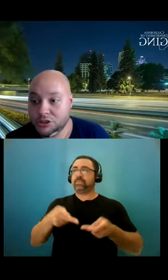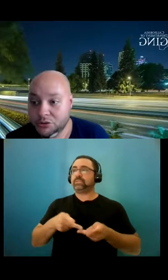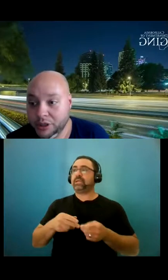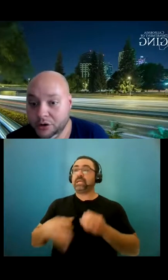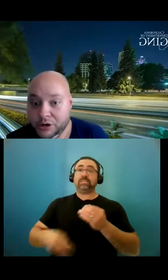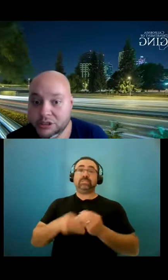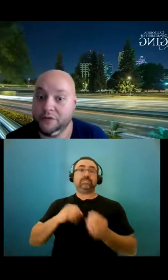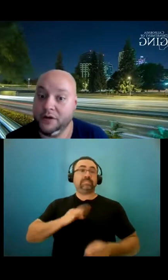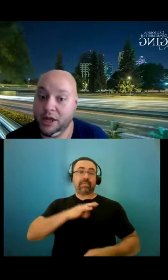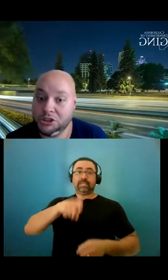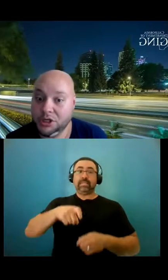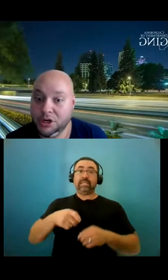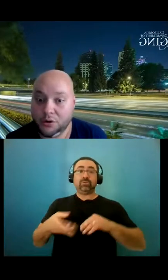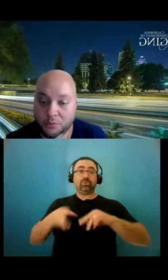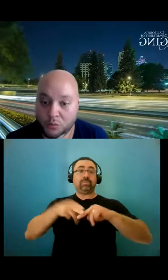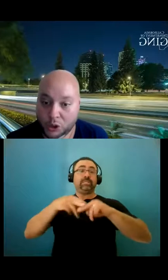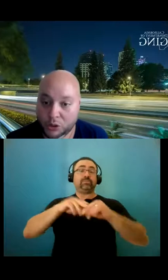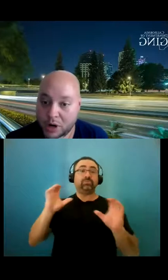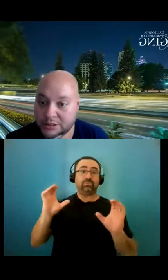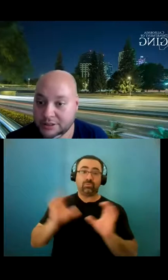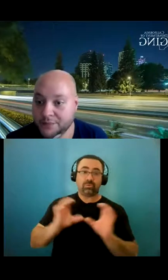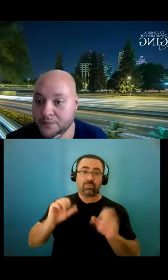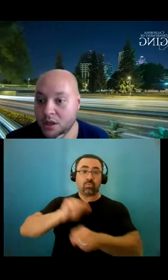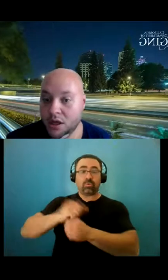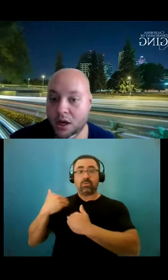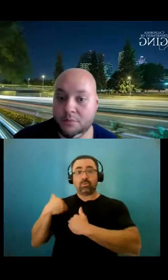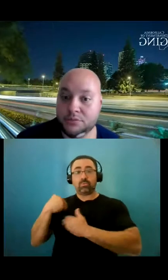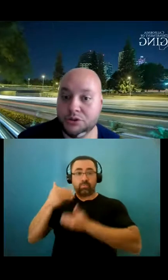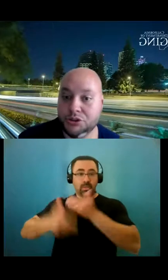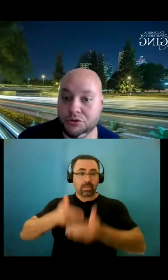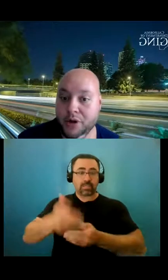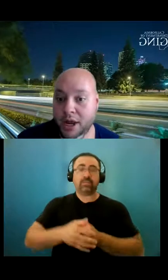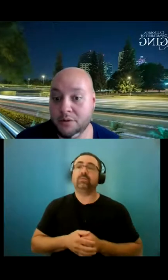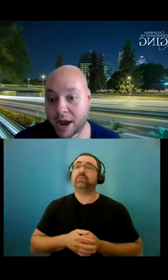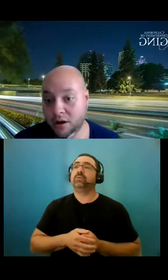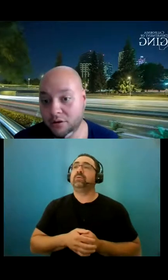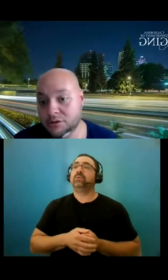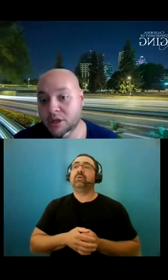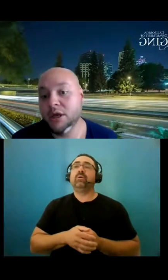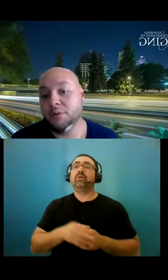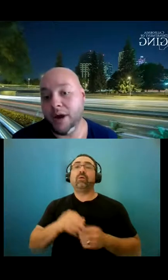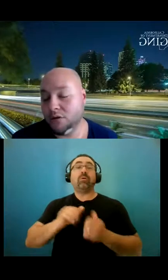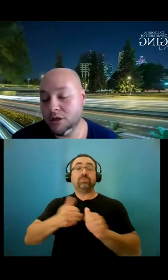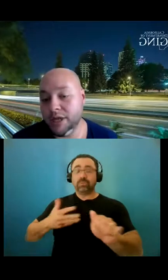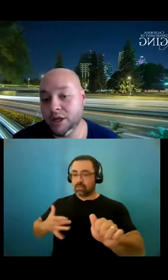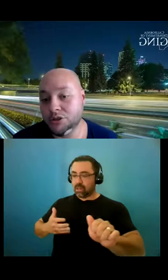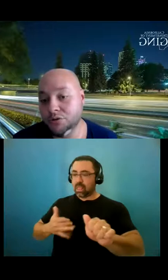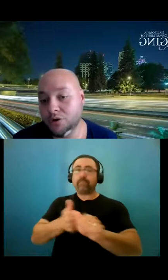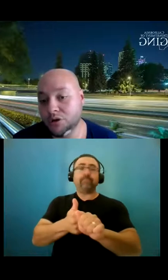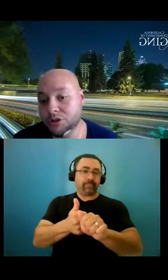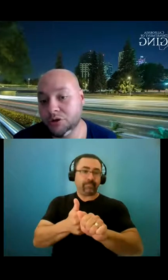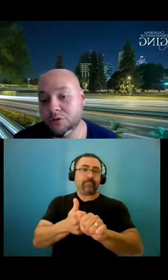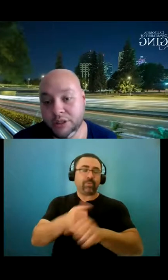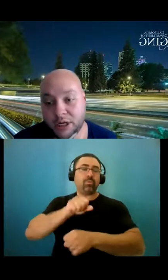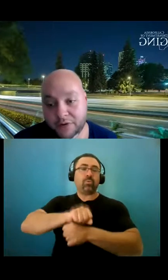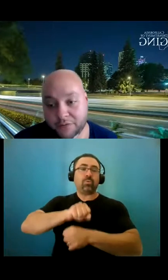needed to increase certification workload processing, to end backlogs, and to